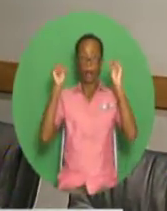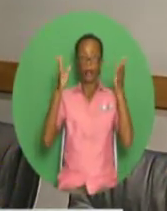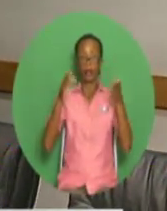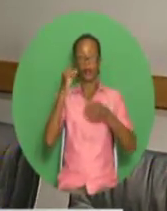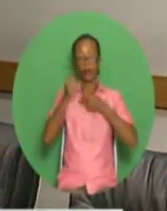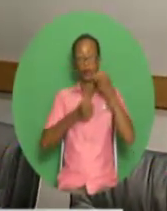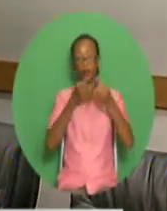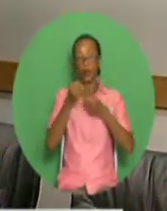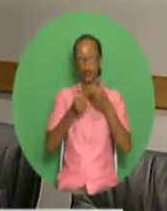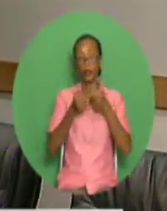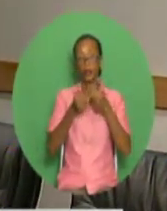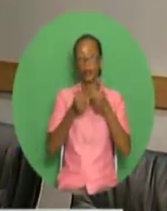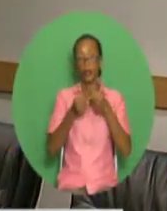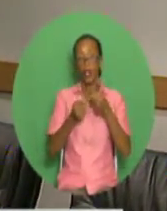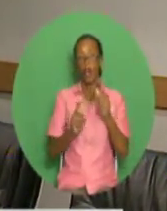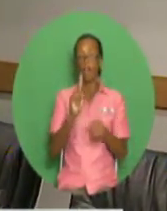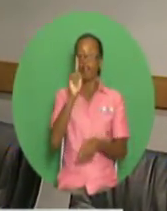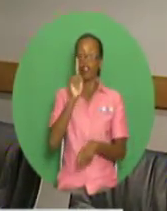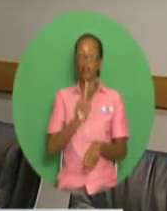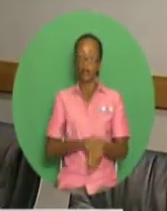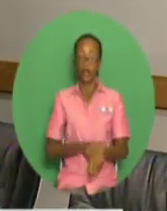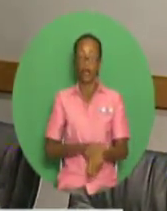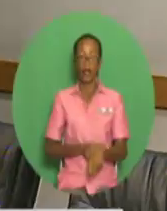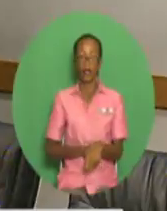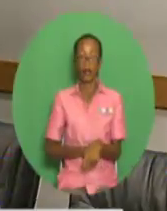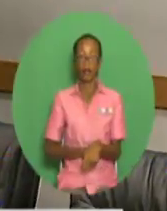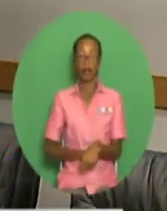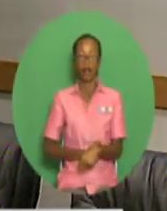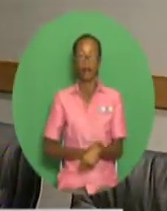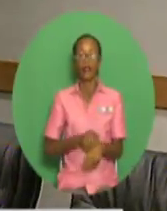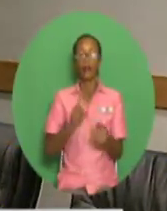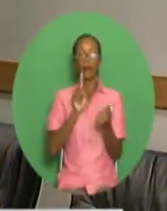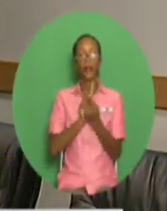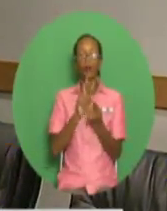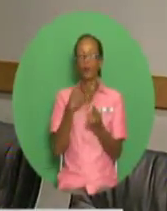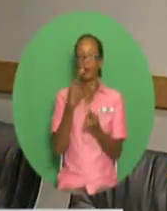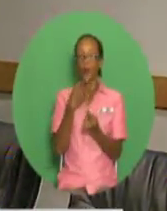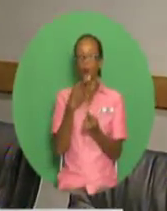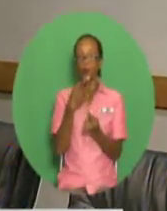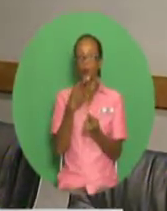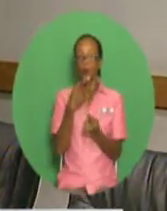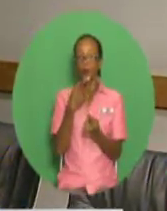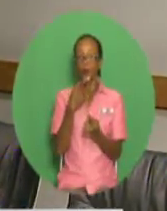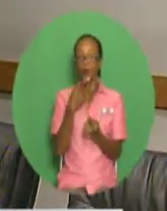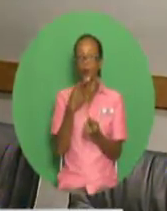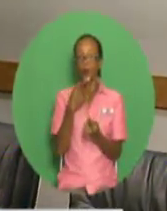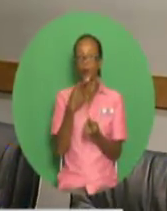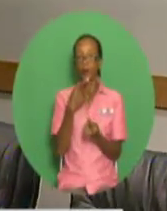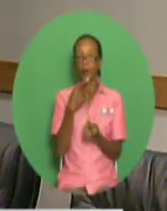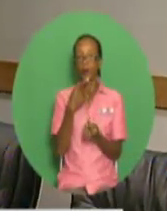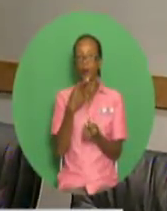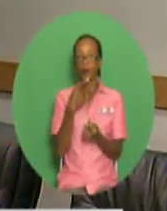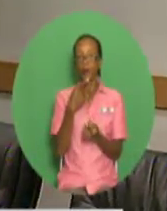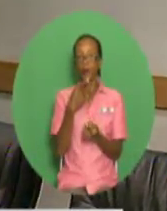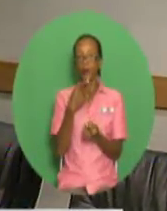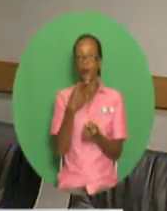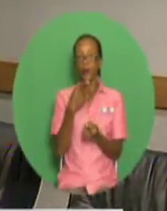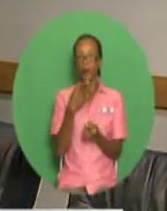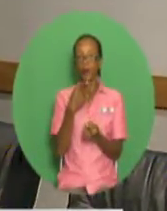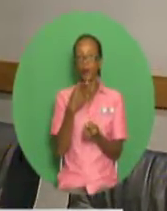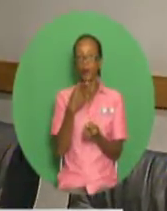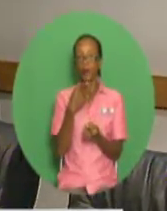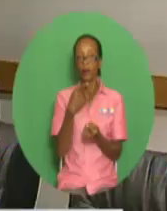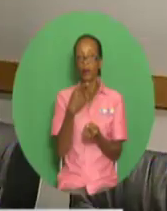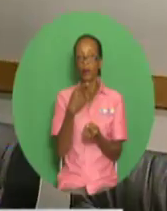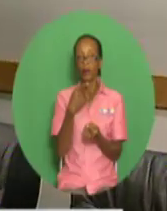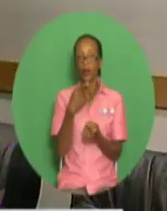Affairs, have, for the first time, met with the most international world